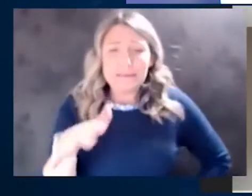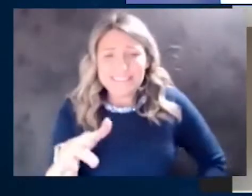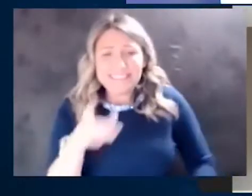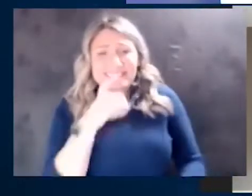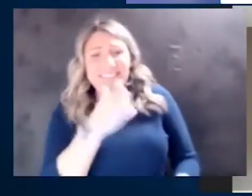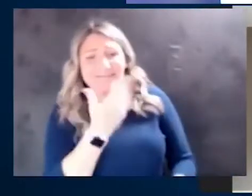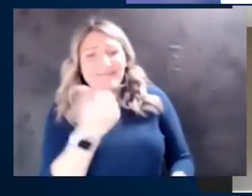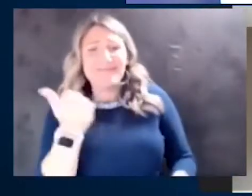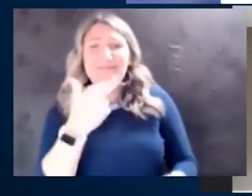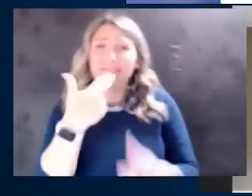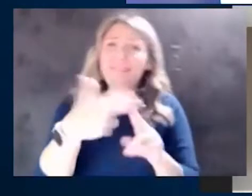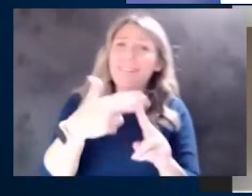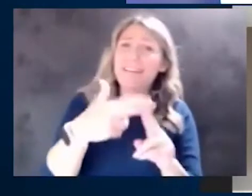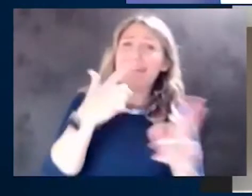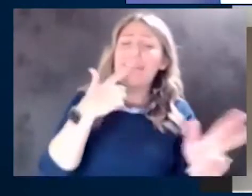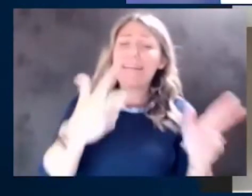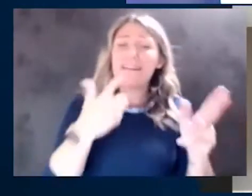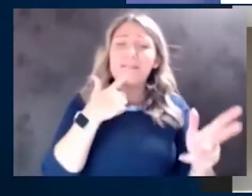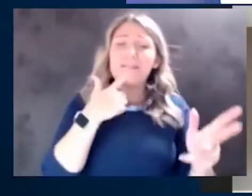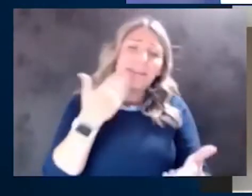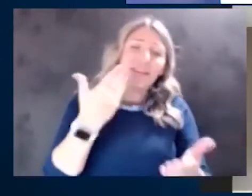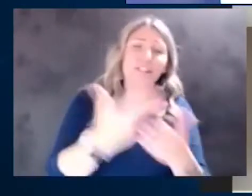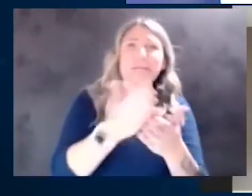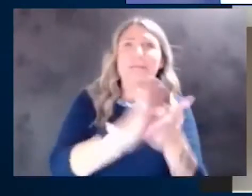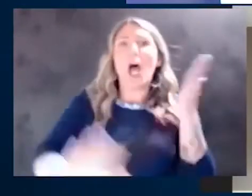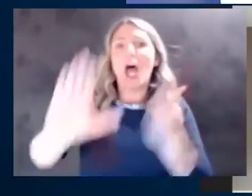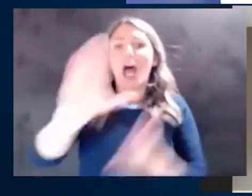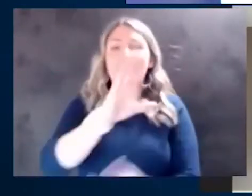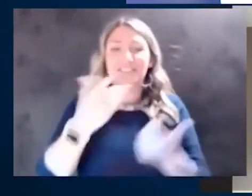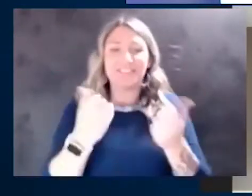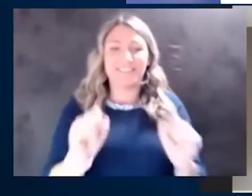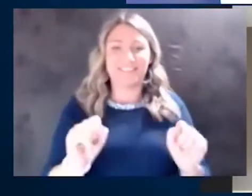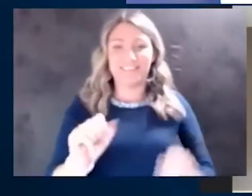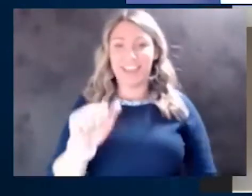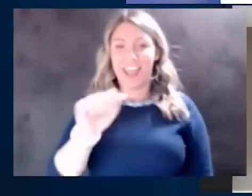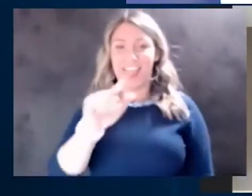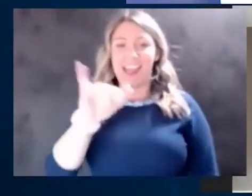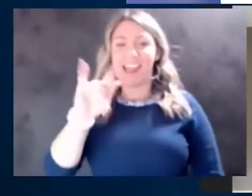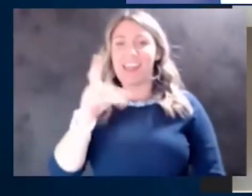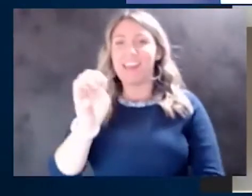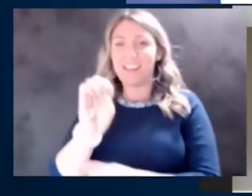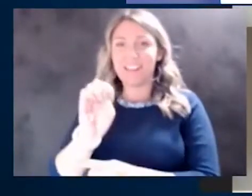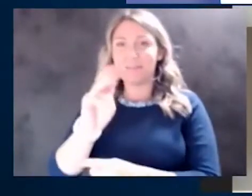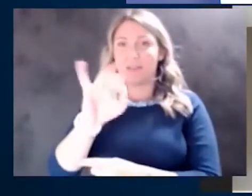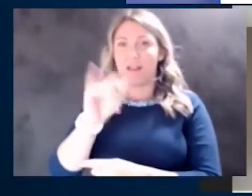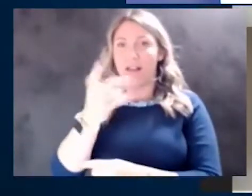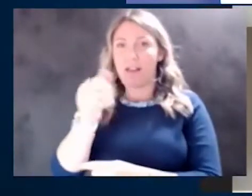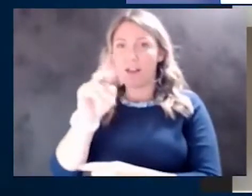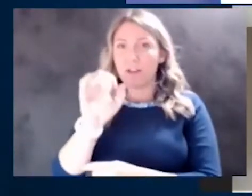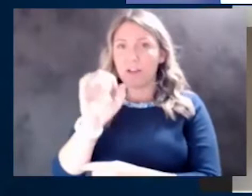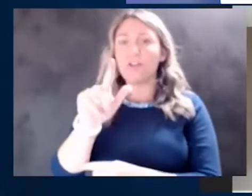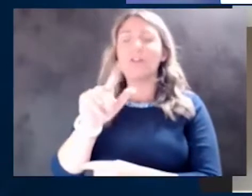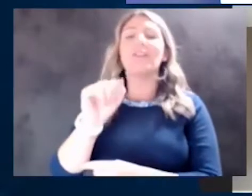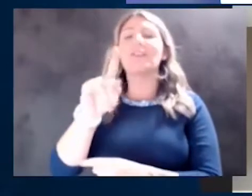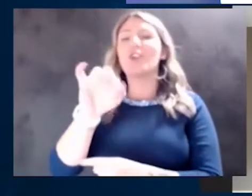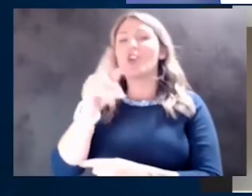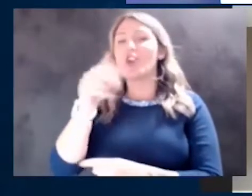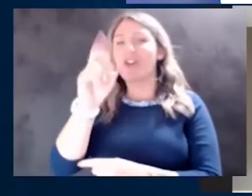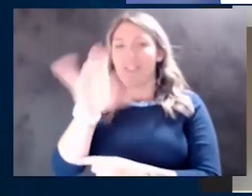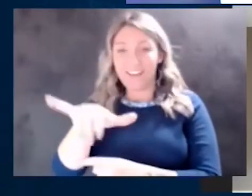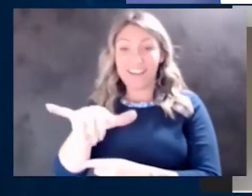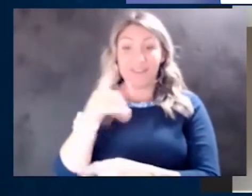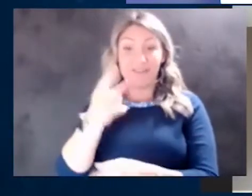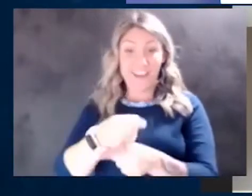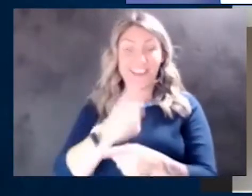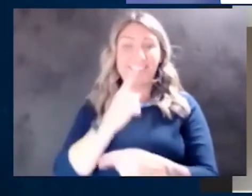made a good college try here. Okay, Alice McConnell Curry, daughter of Sean Curry. Got that one right?